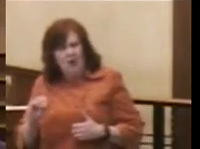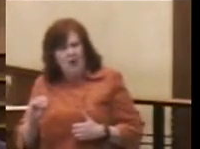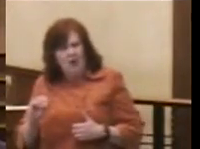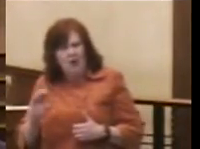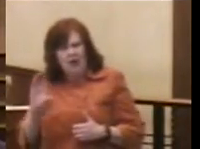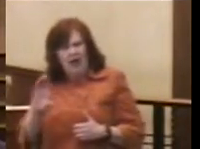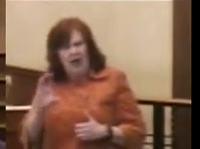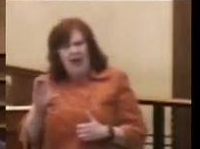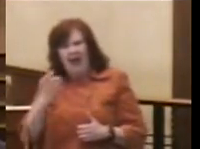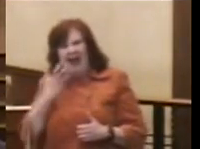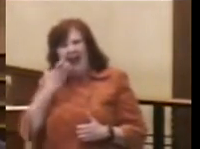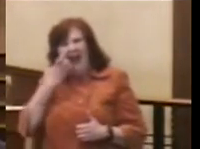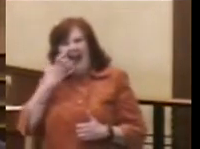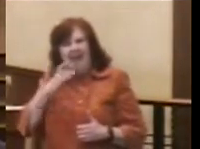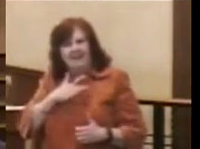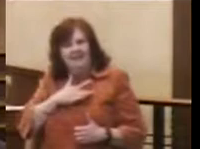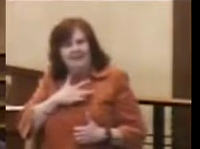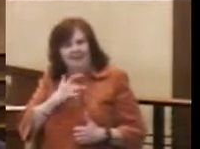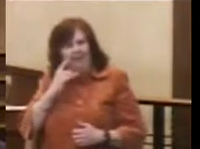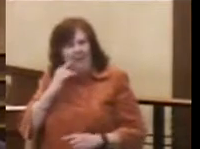hot trend for today."